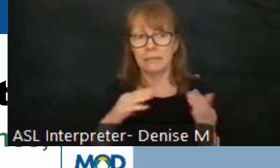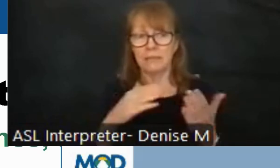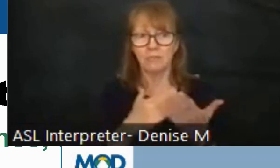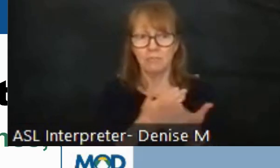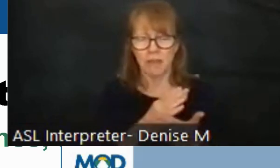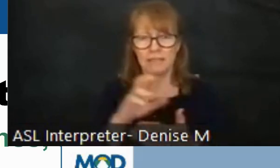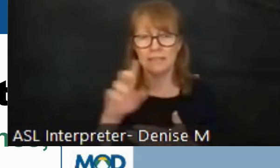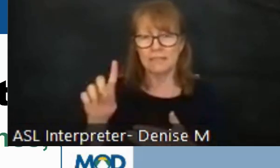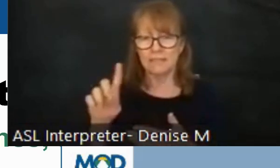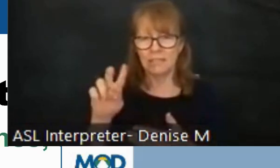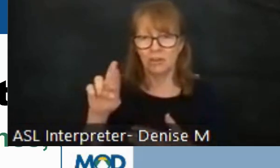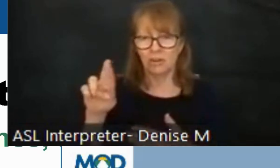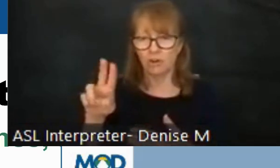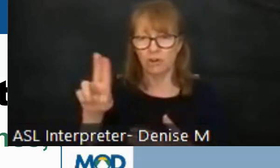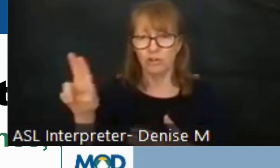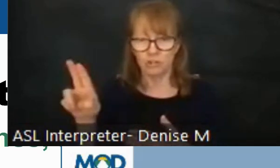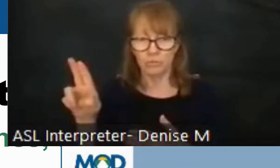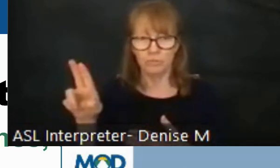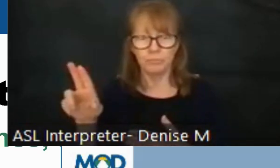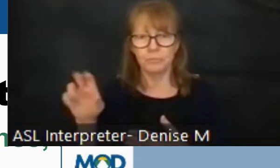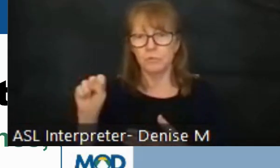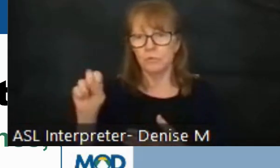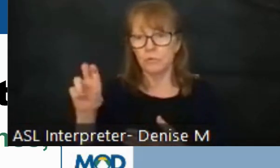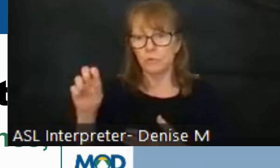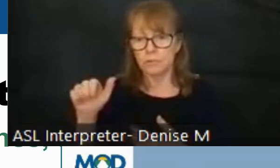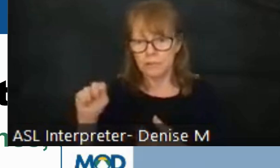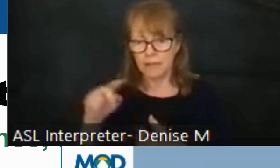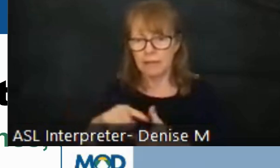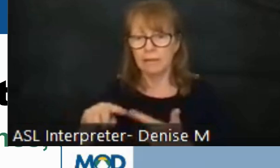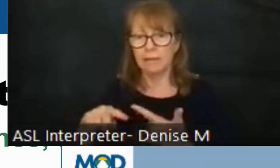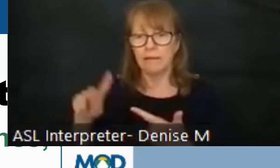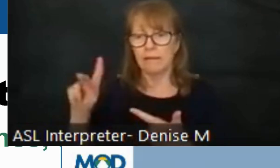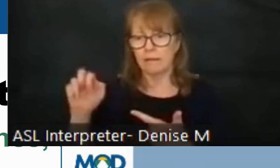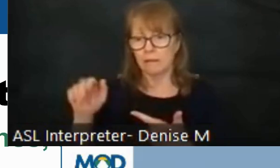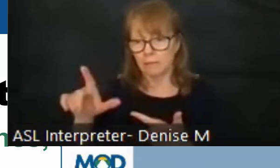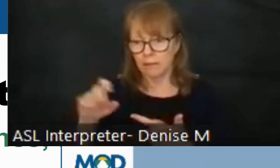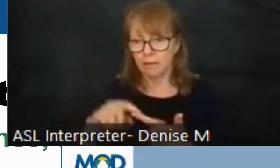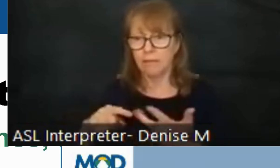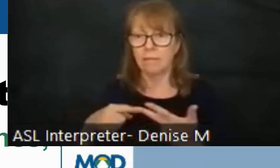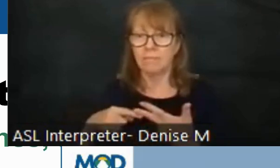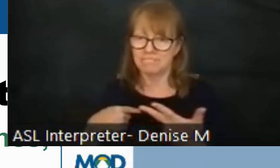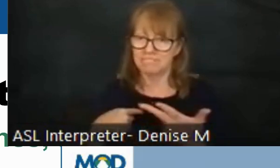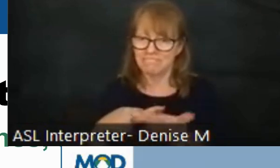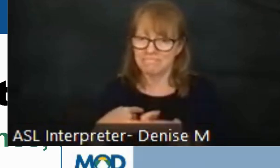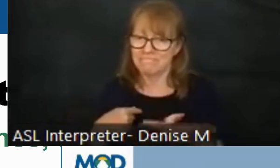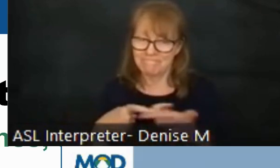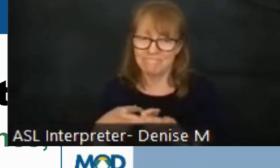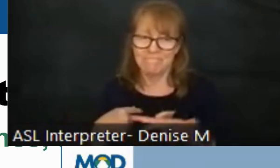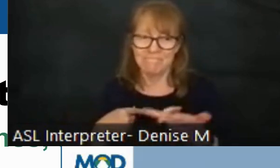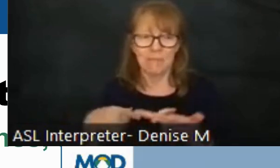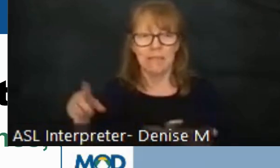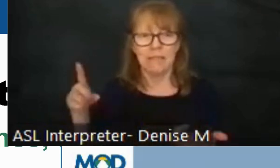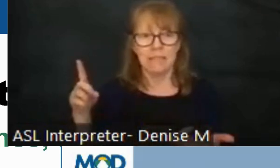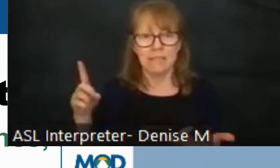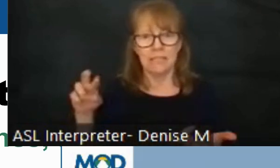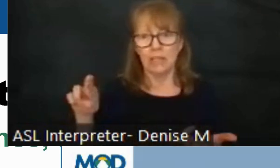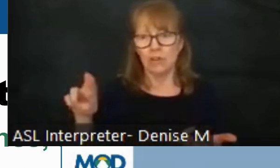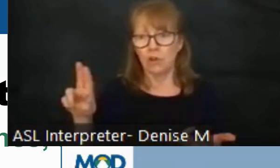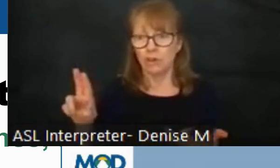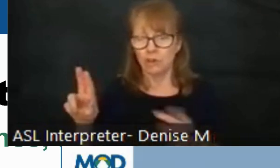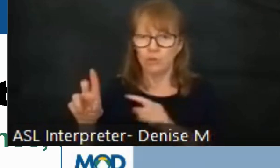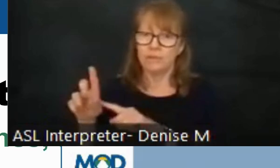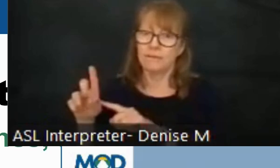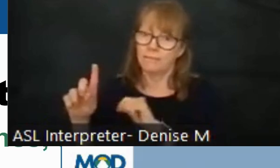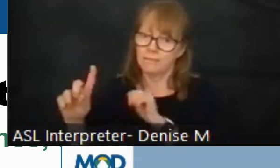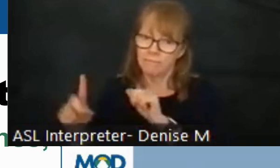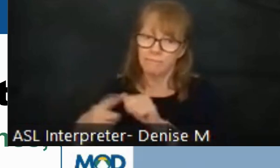DRU, is Suzanne, Camille, and I. And DRU is usually the first point of contact when someone